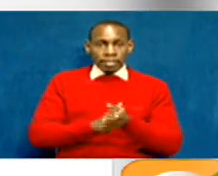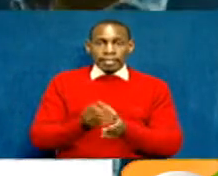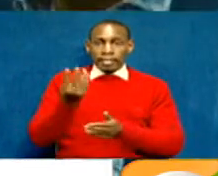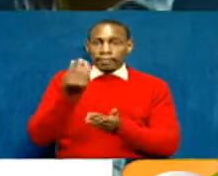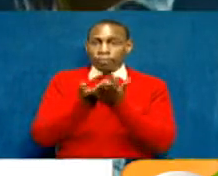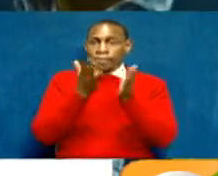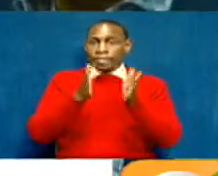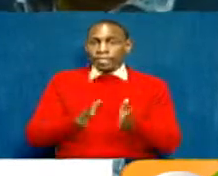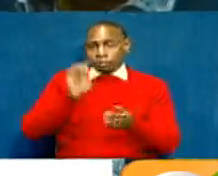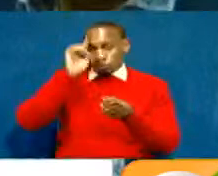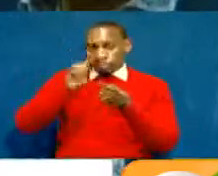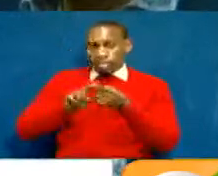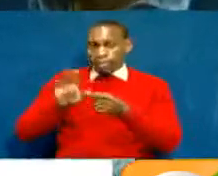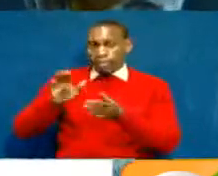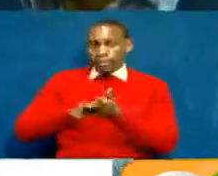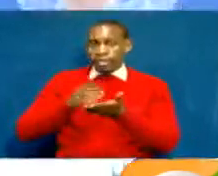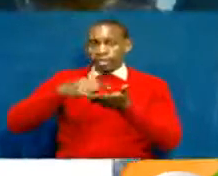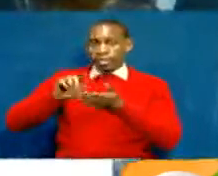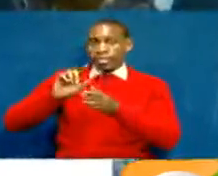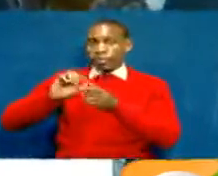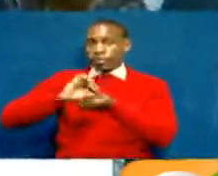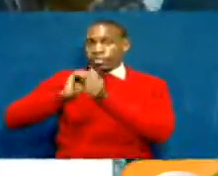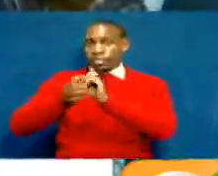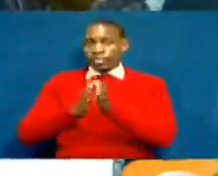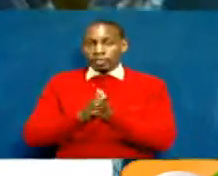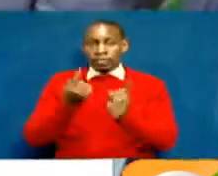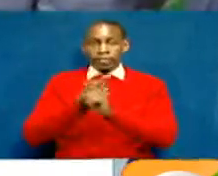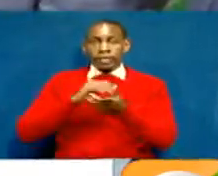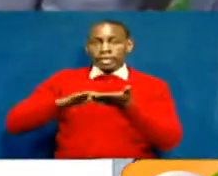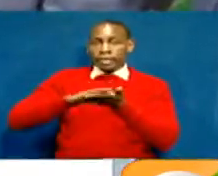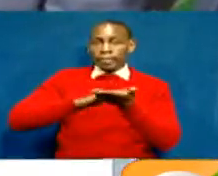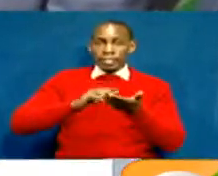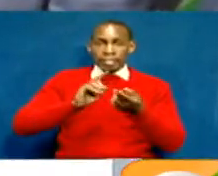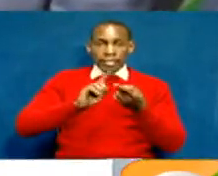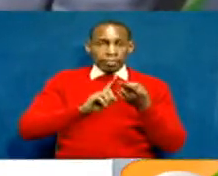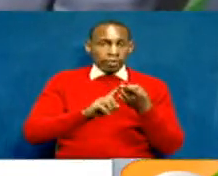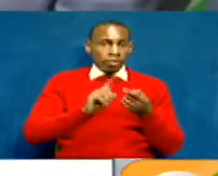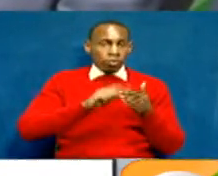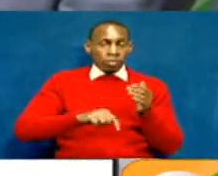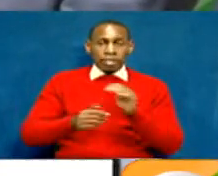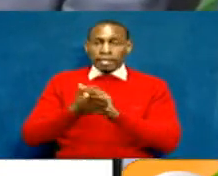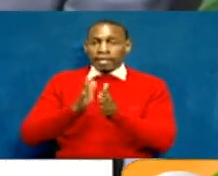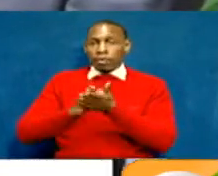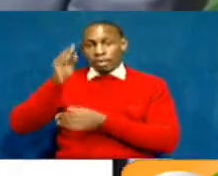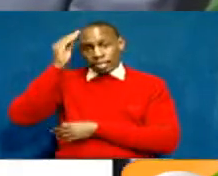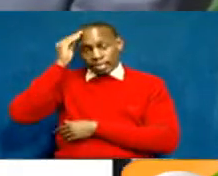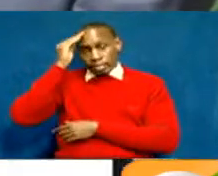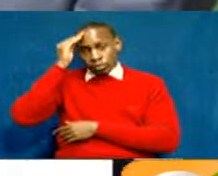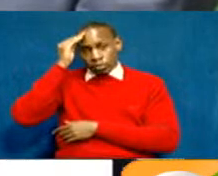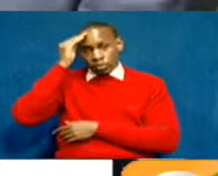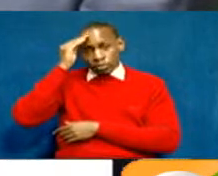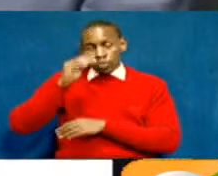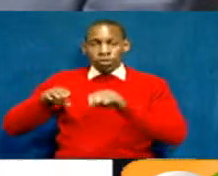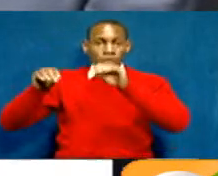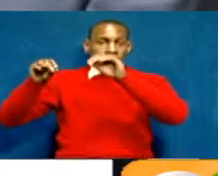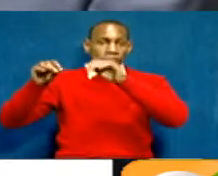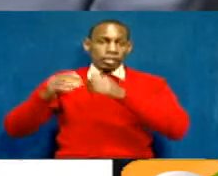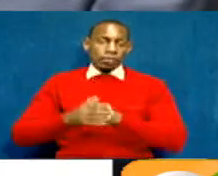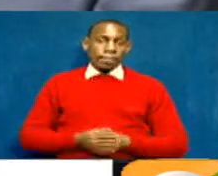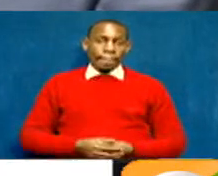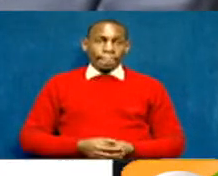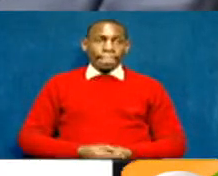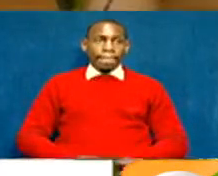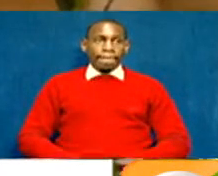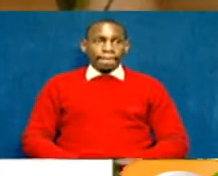four petitions seeking to have his clearance revoked on various grounds, including a lack of educational qualifications.